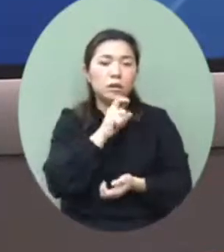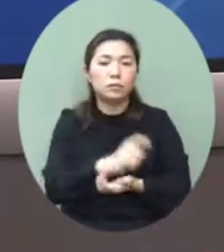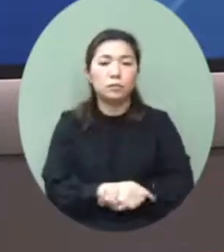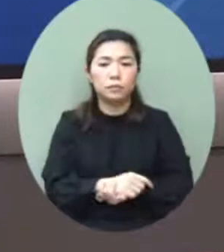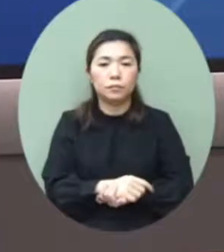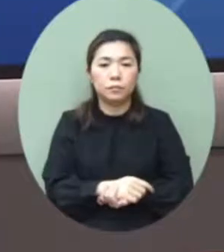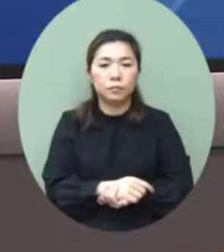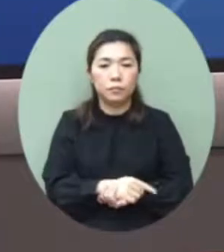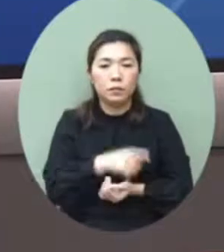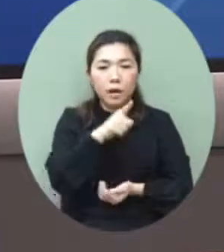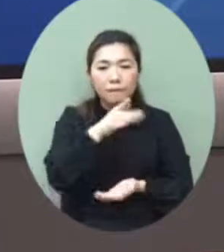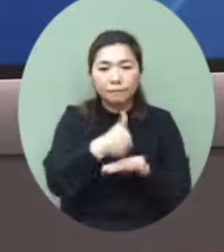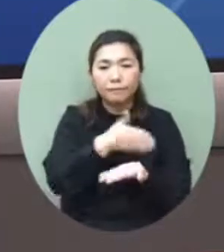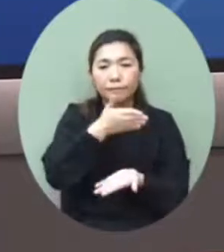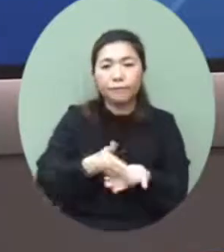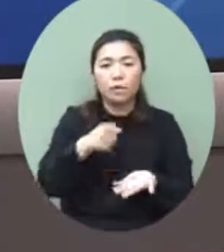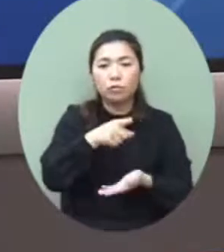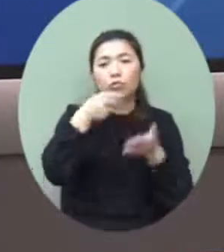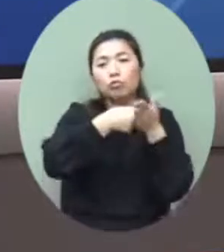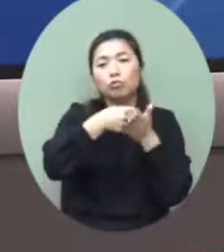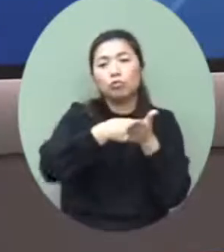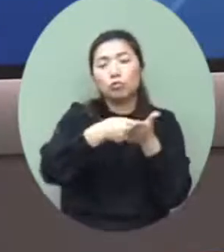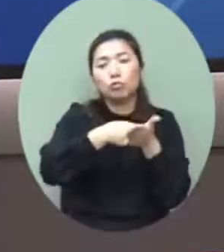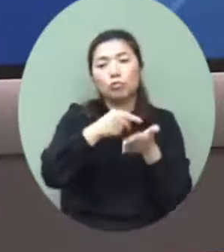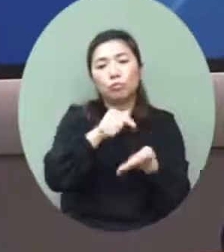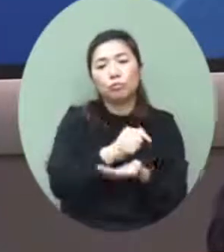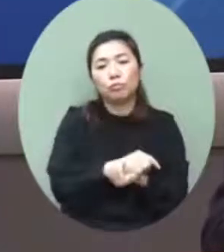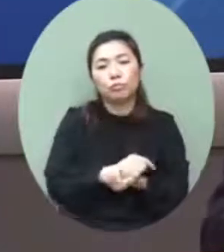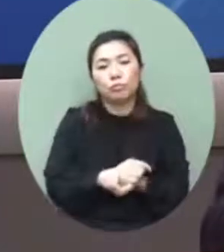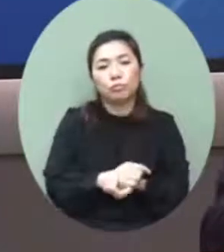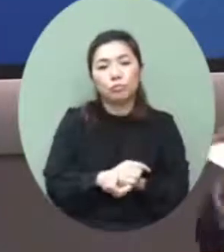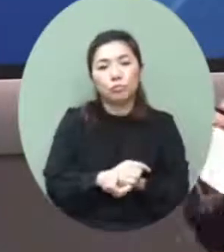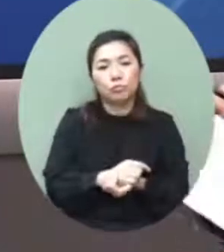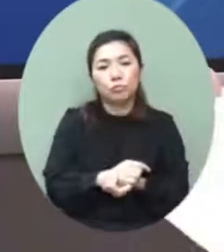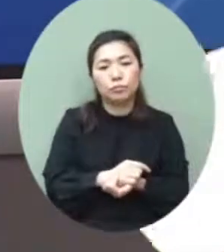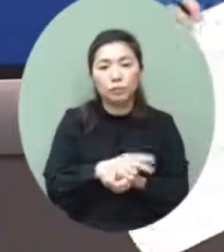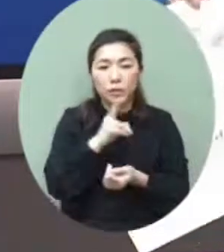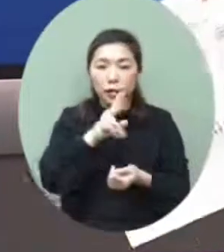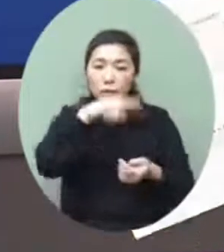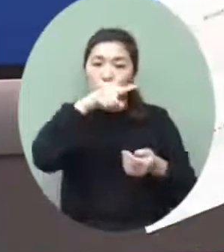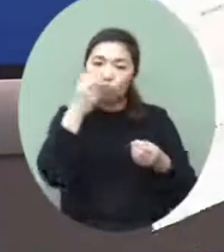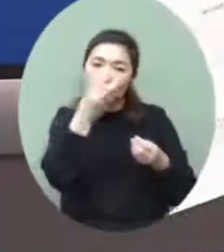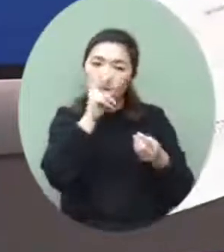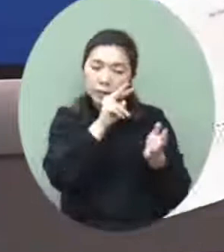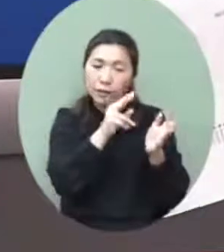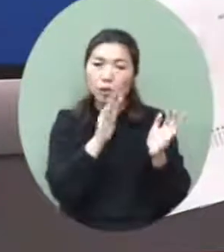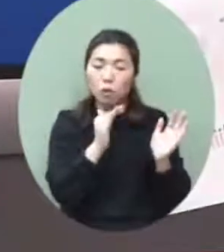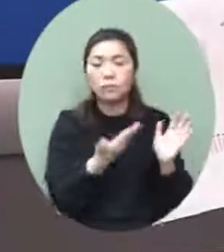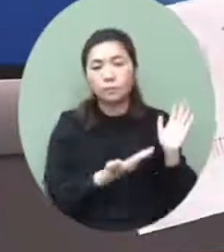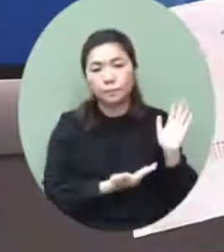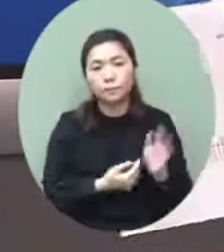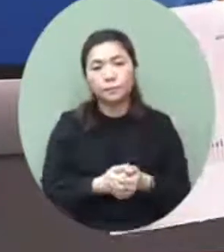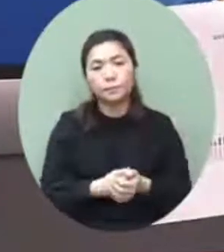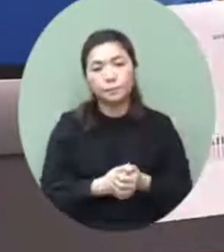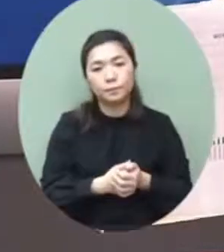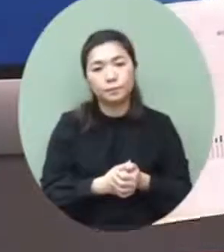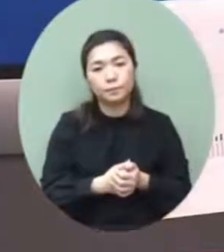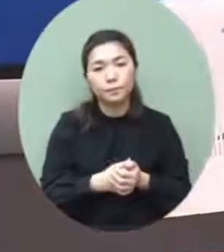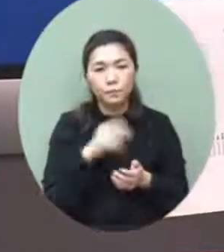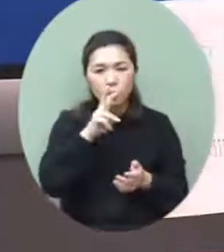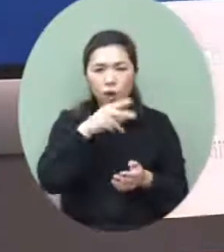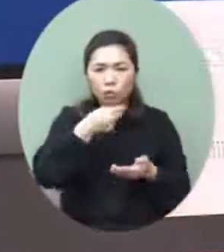we received some 184,000 reported cases with the distribution as shown on the